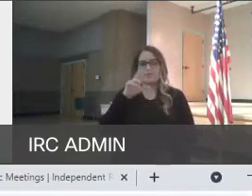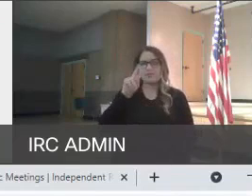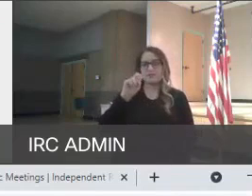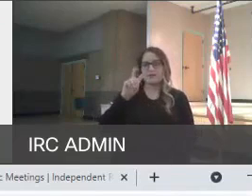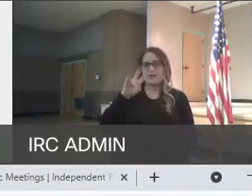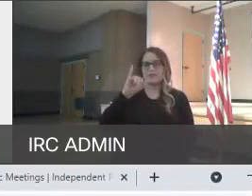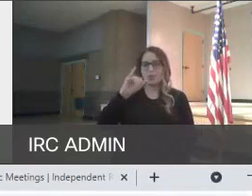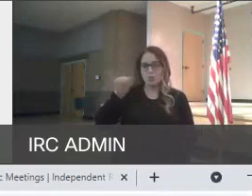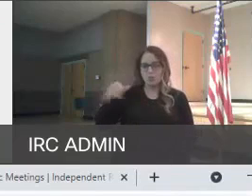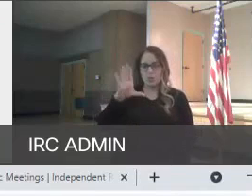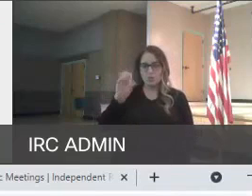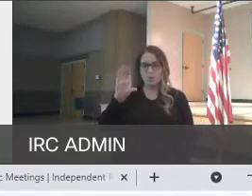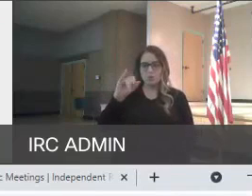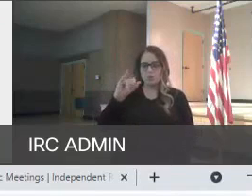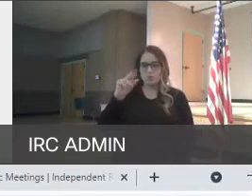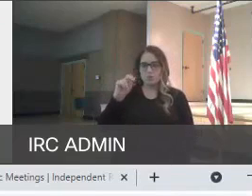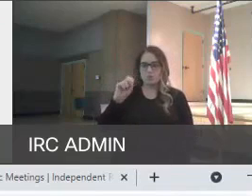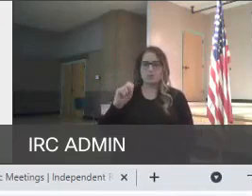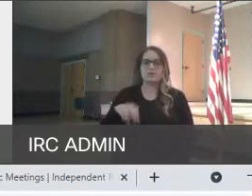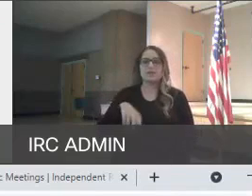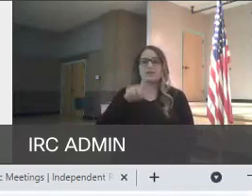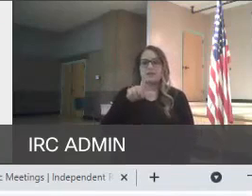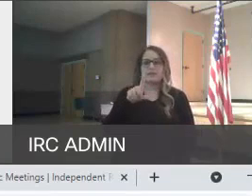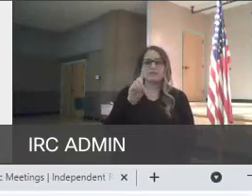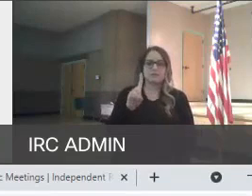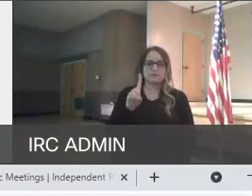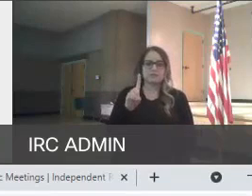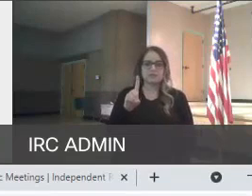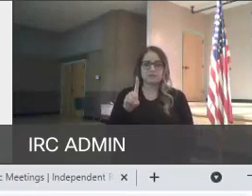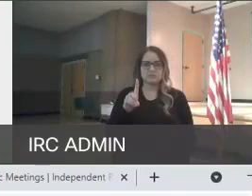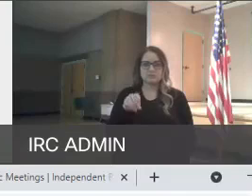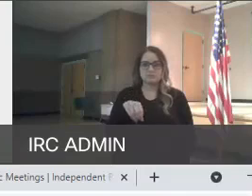and Coconino counties, and the new LD6.